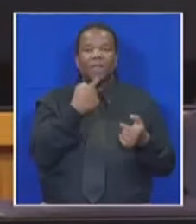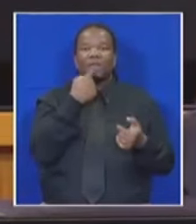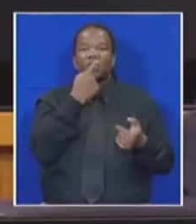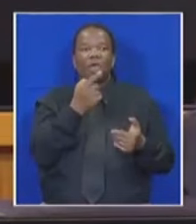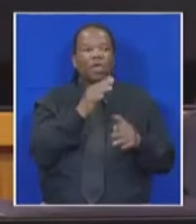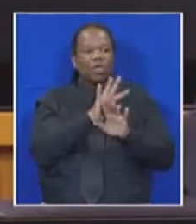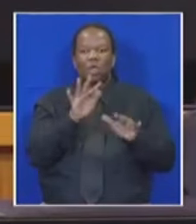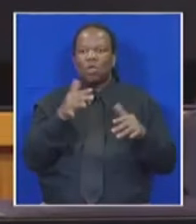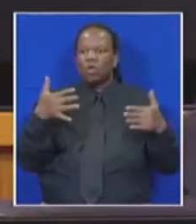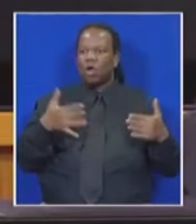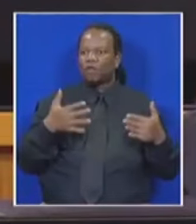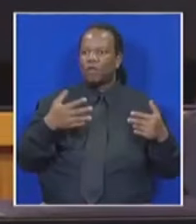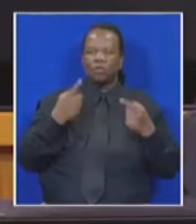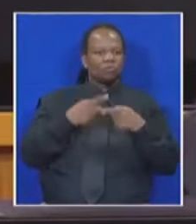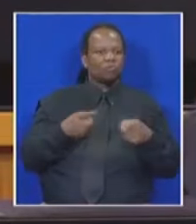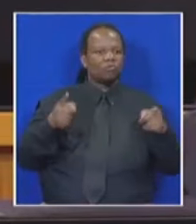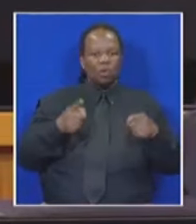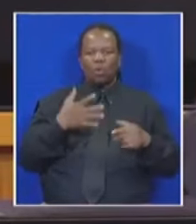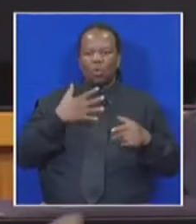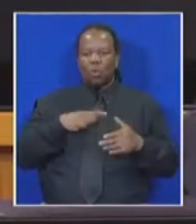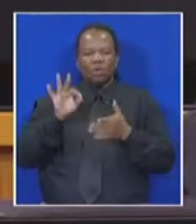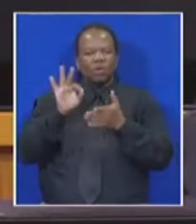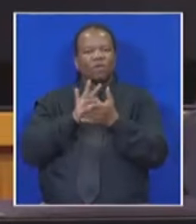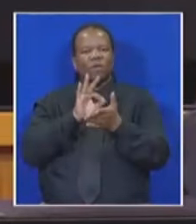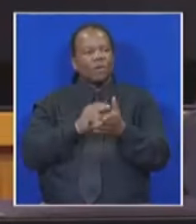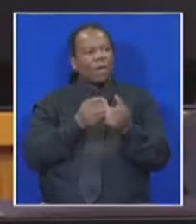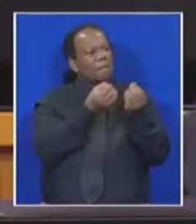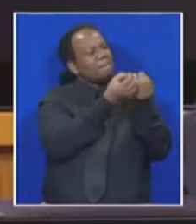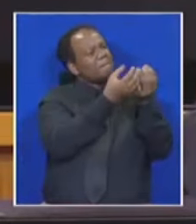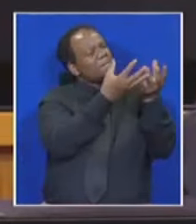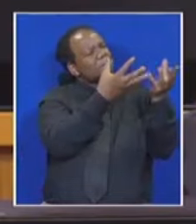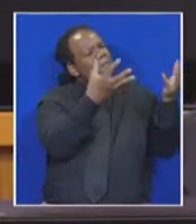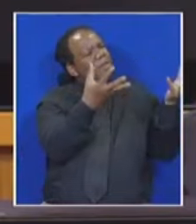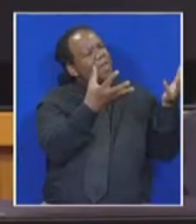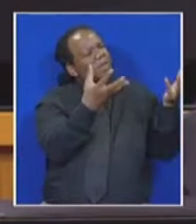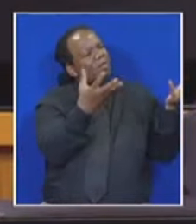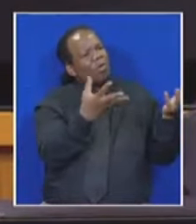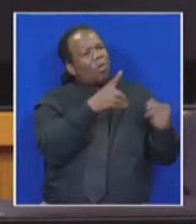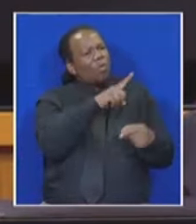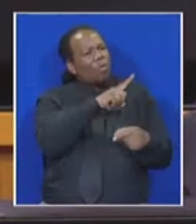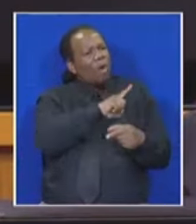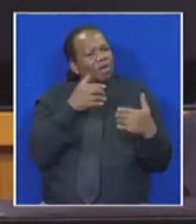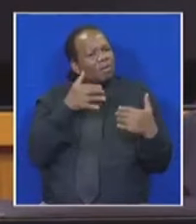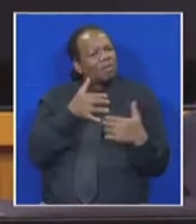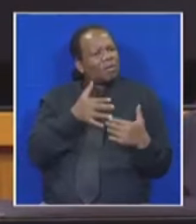want to vote? They are in the majority. Why are they scared of the secret ballot?